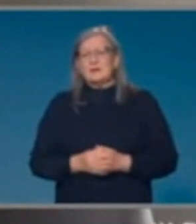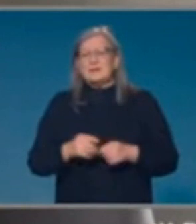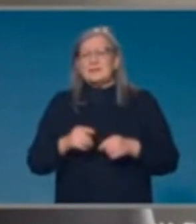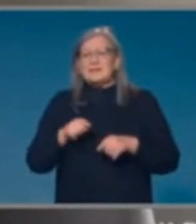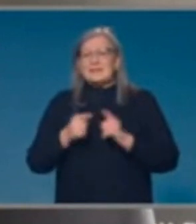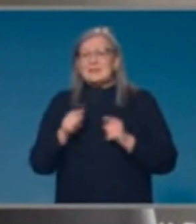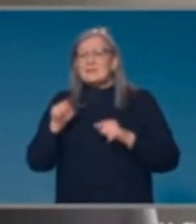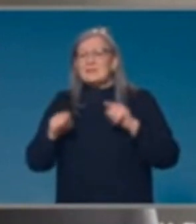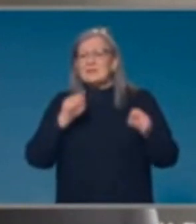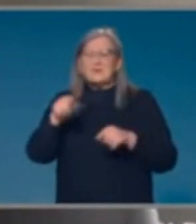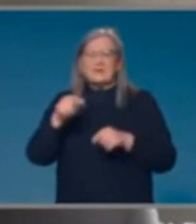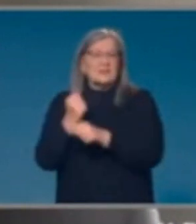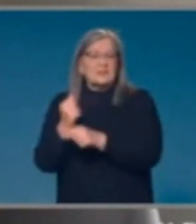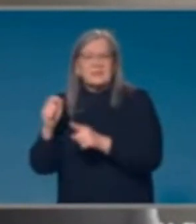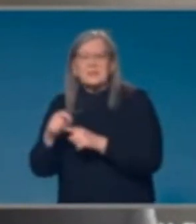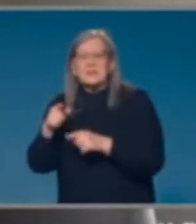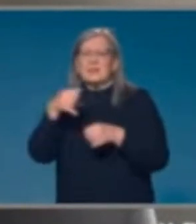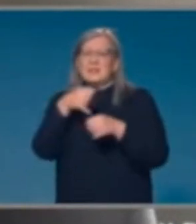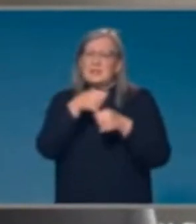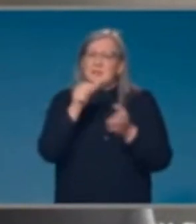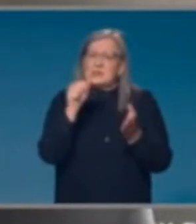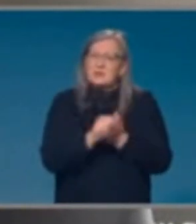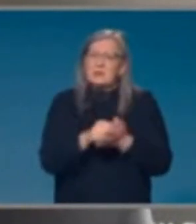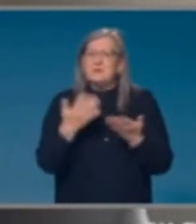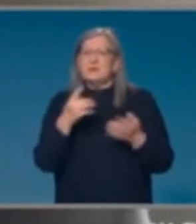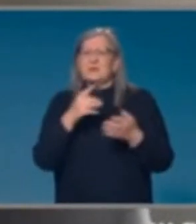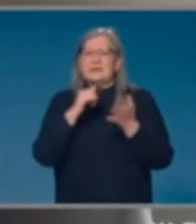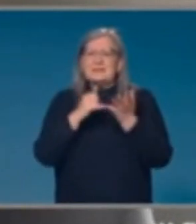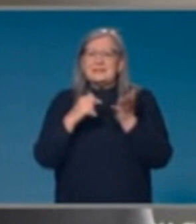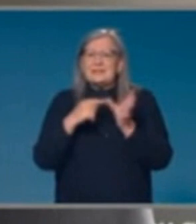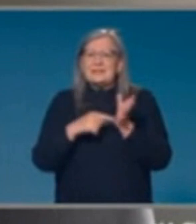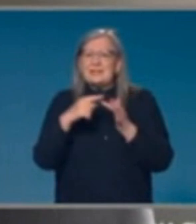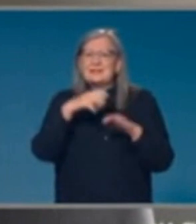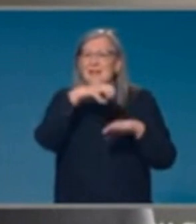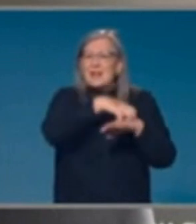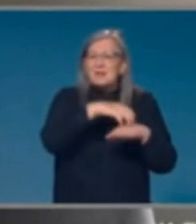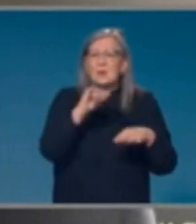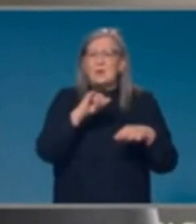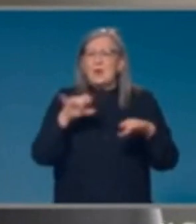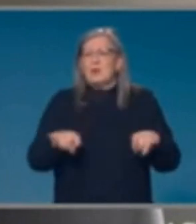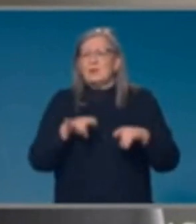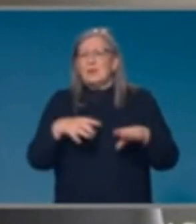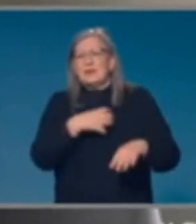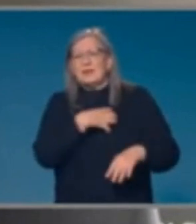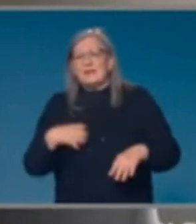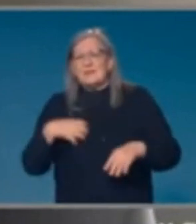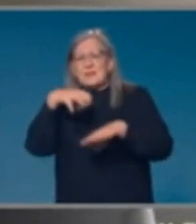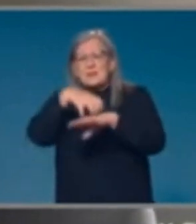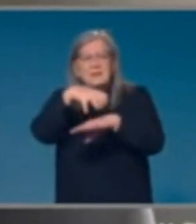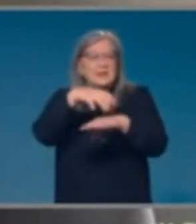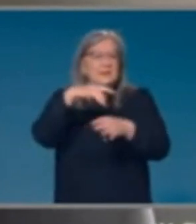and pharmacies and in state and Commonwealth clinics that are available for people to go and be vaccinated.